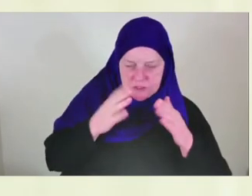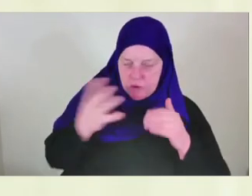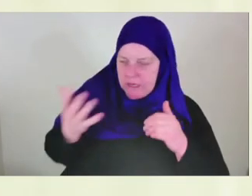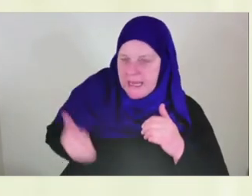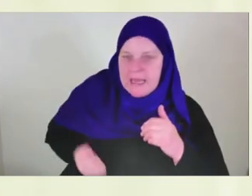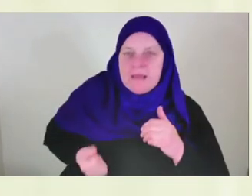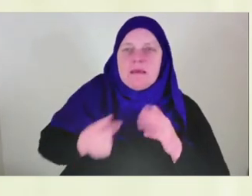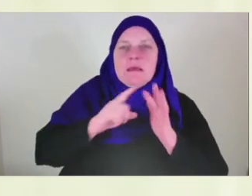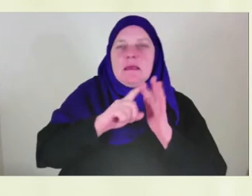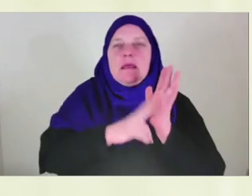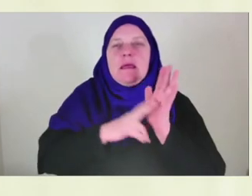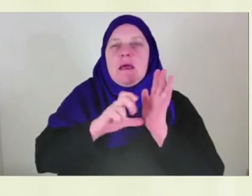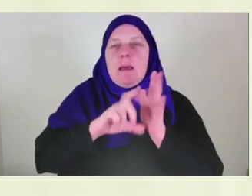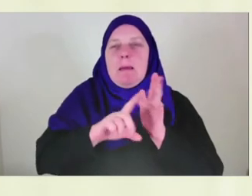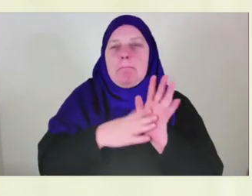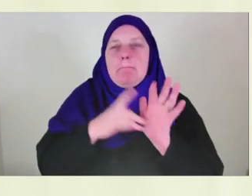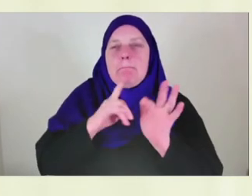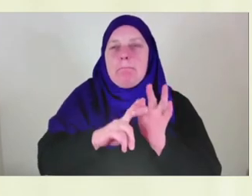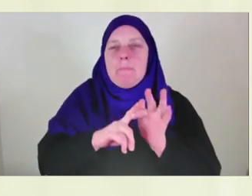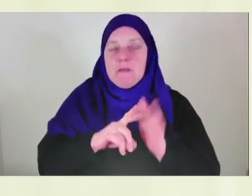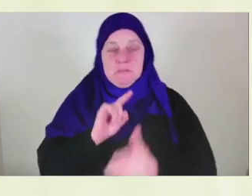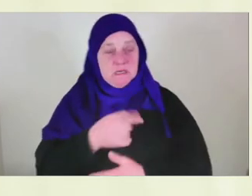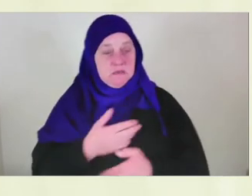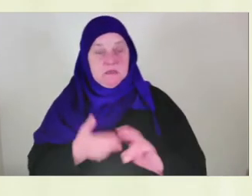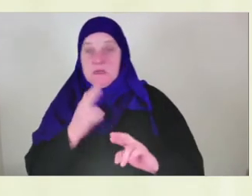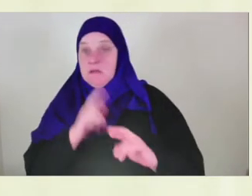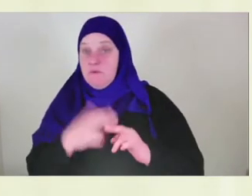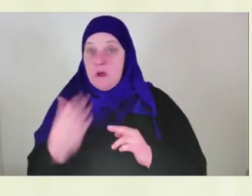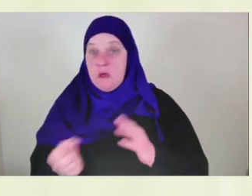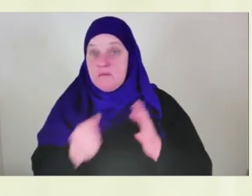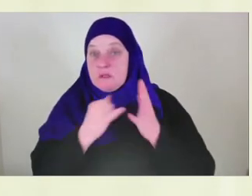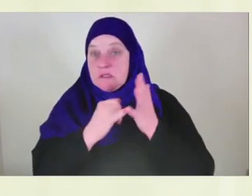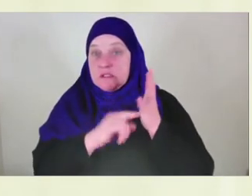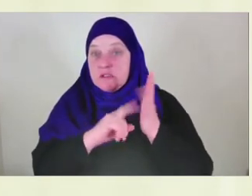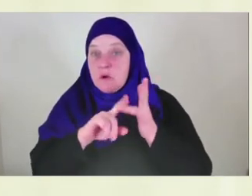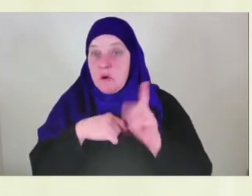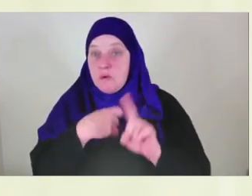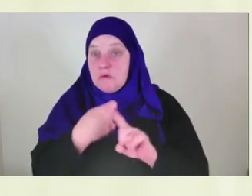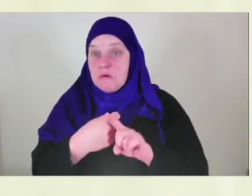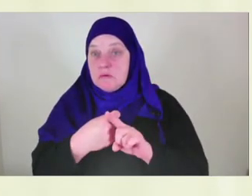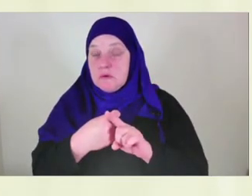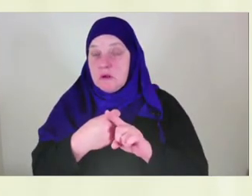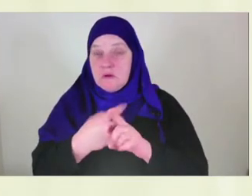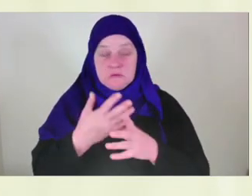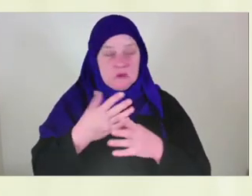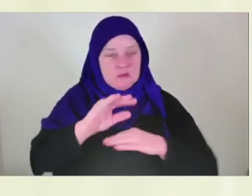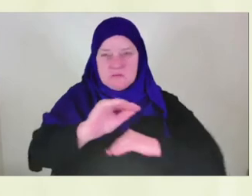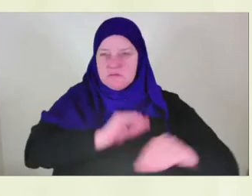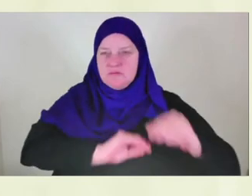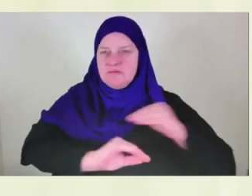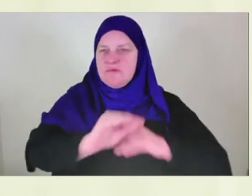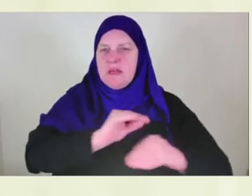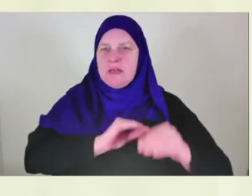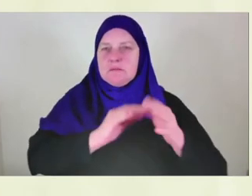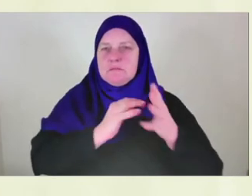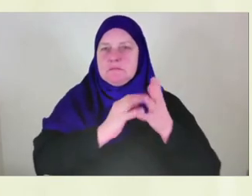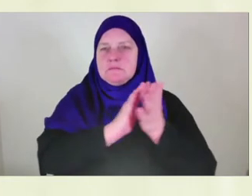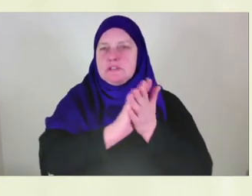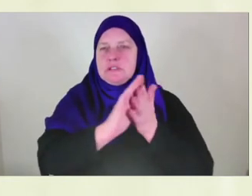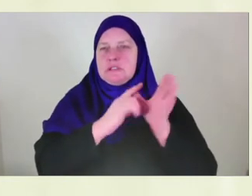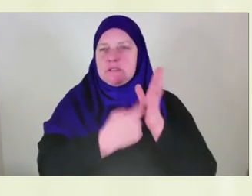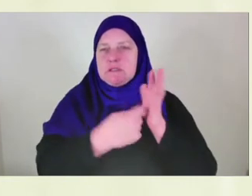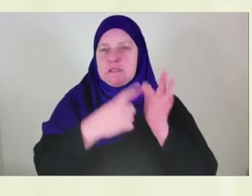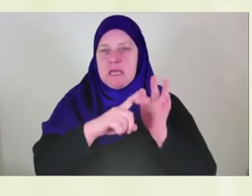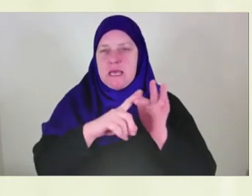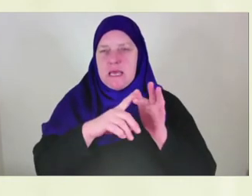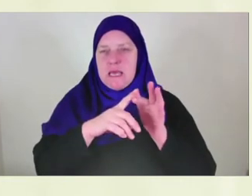stocks. We don't look at, our share market, portfolio or whatever people have. We don't look at excess